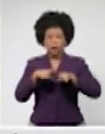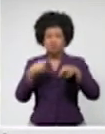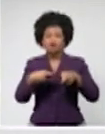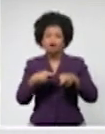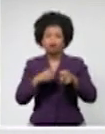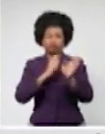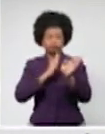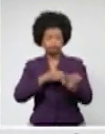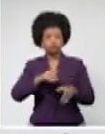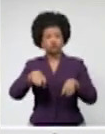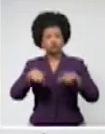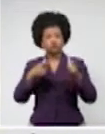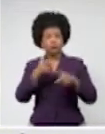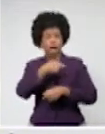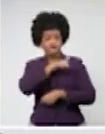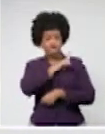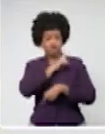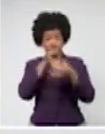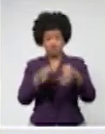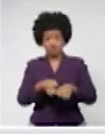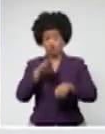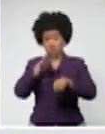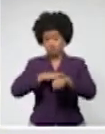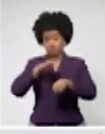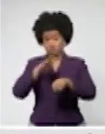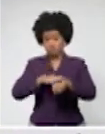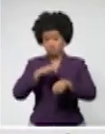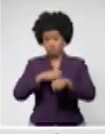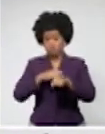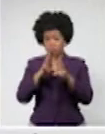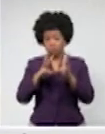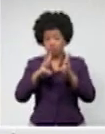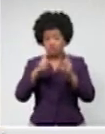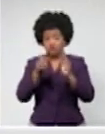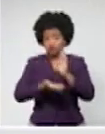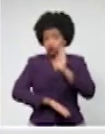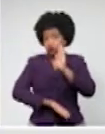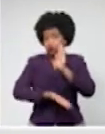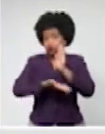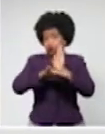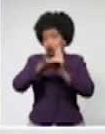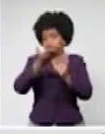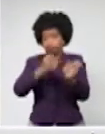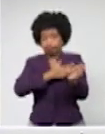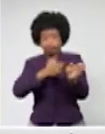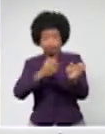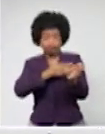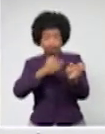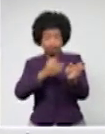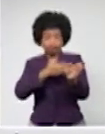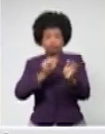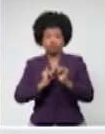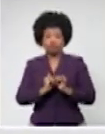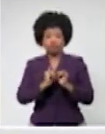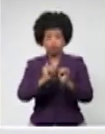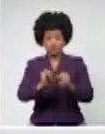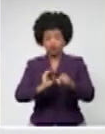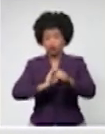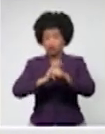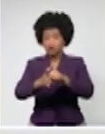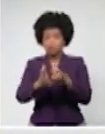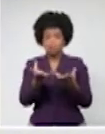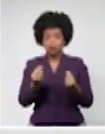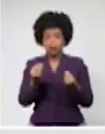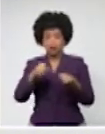protection measures, so far known by everyone. The fact that a group of irresponsible people have failed to comply with